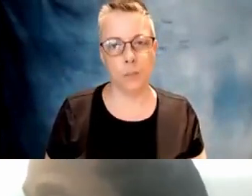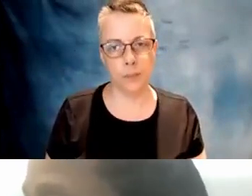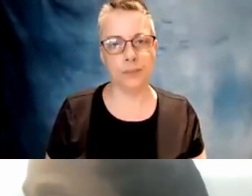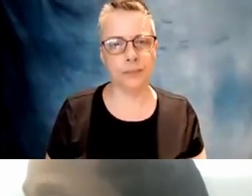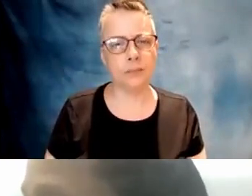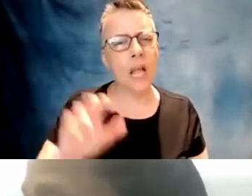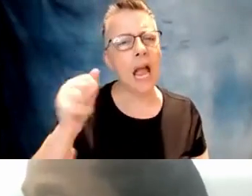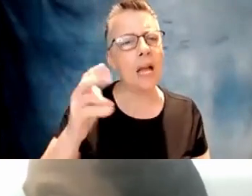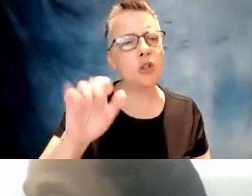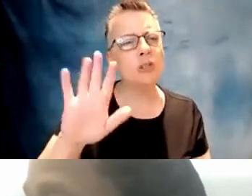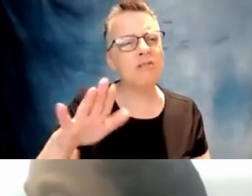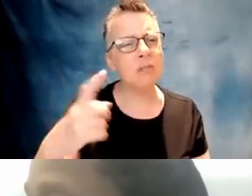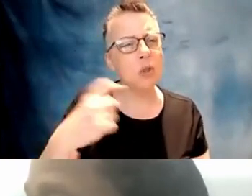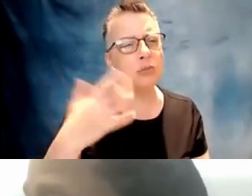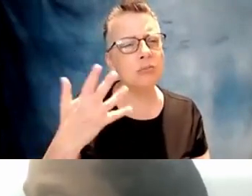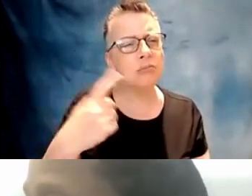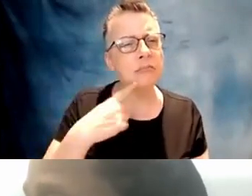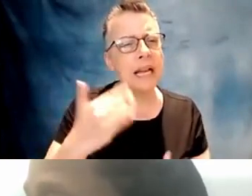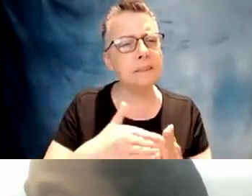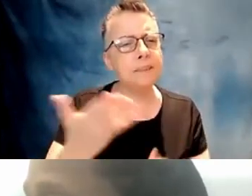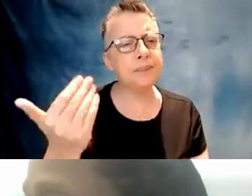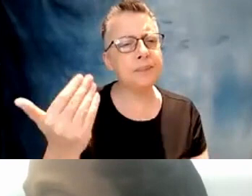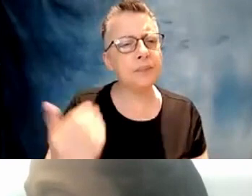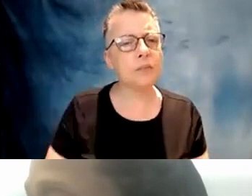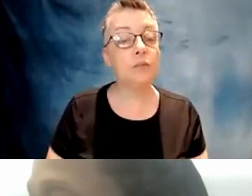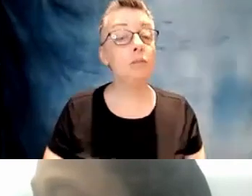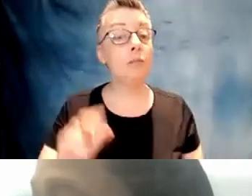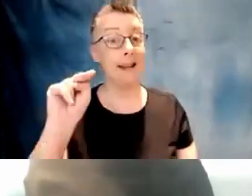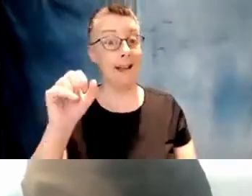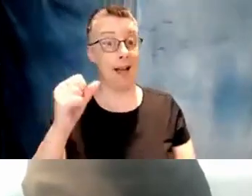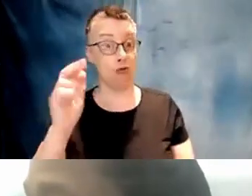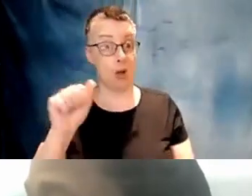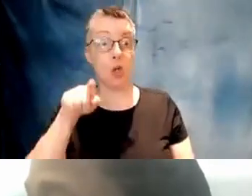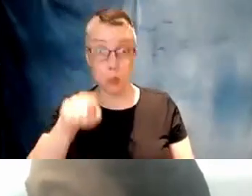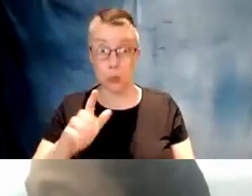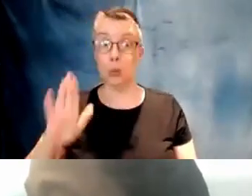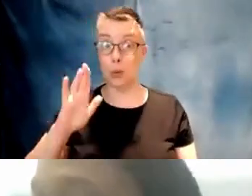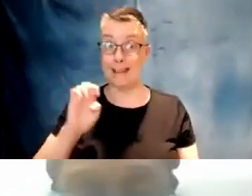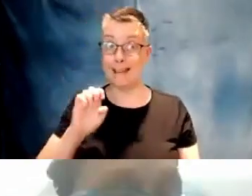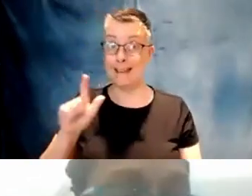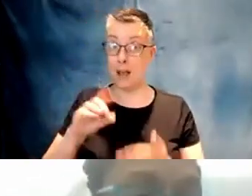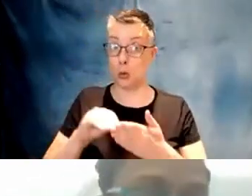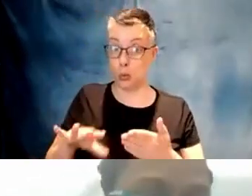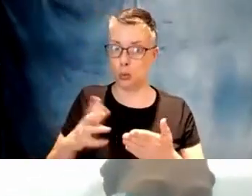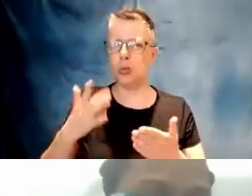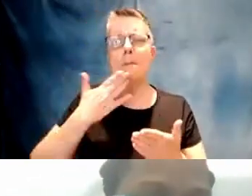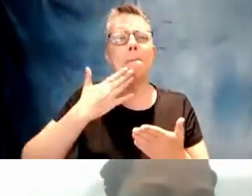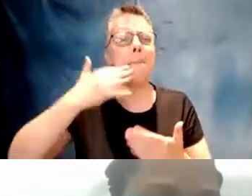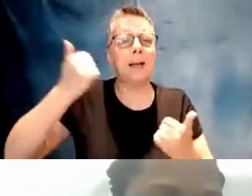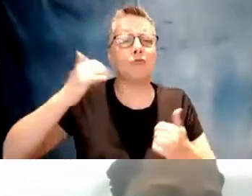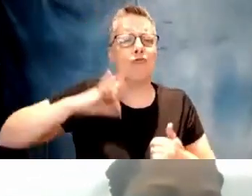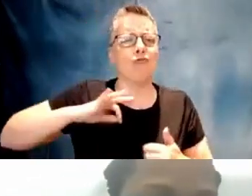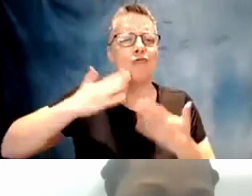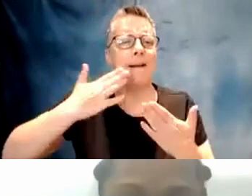What's the question again? What are you most grateful about for being an EL learner? I am